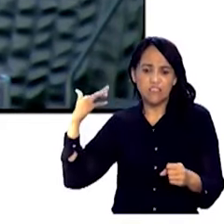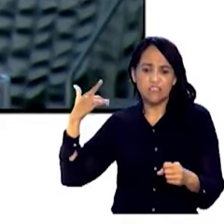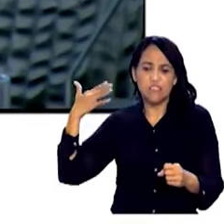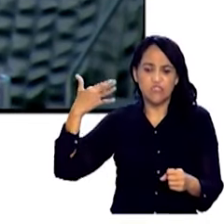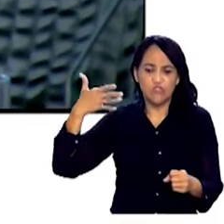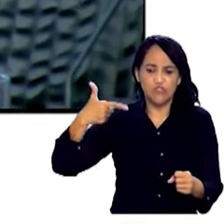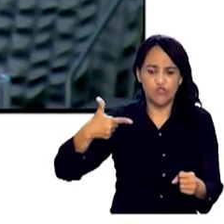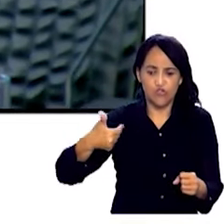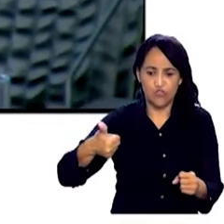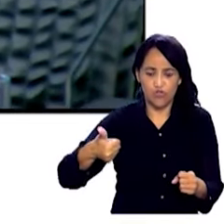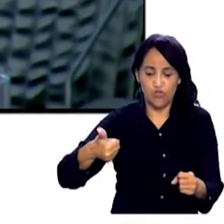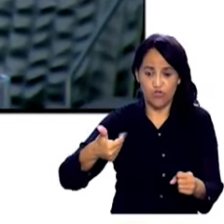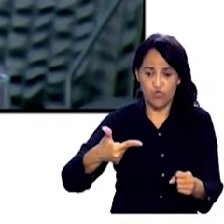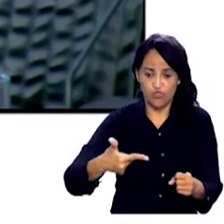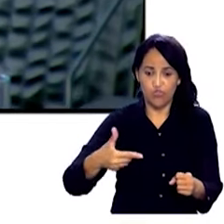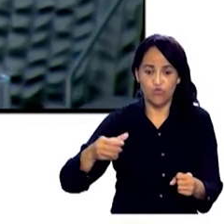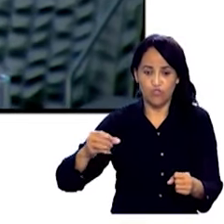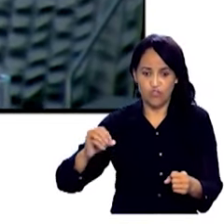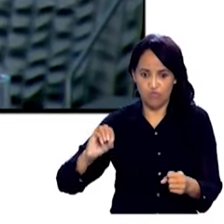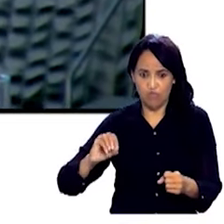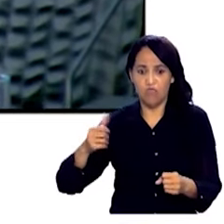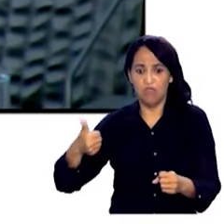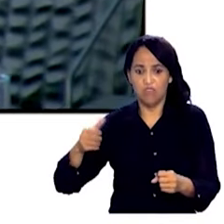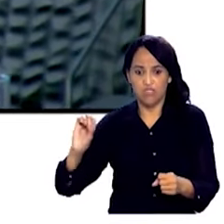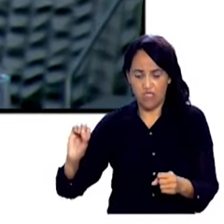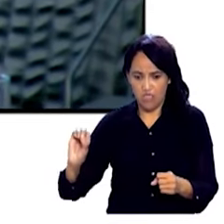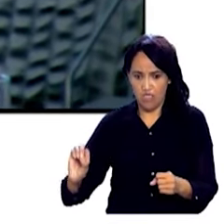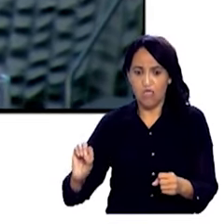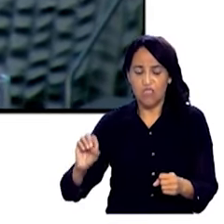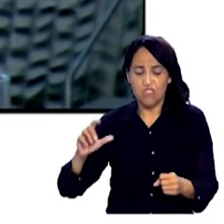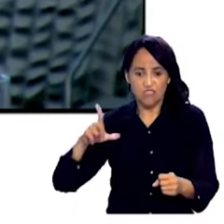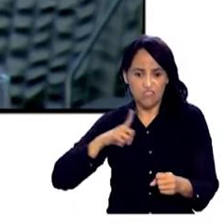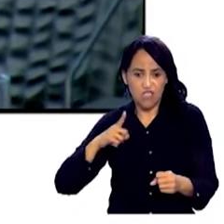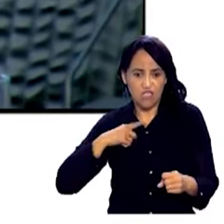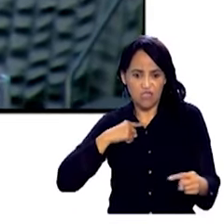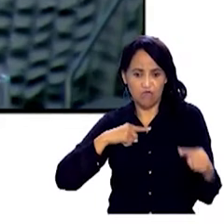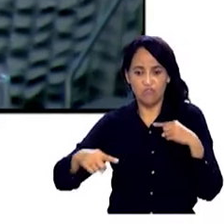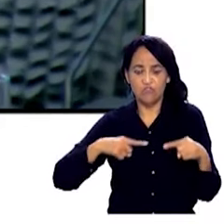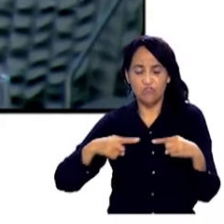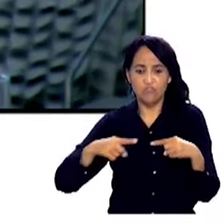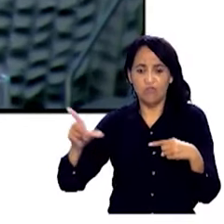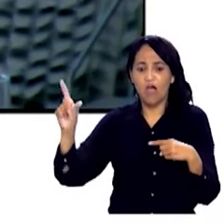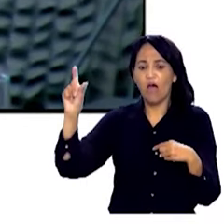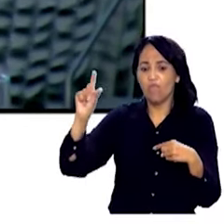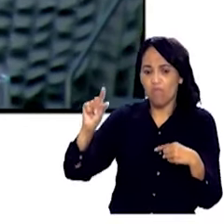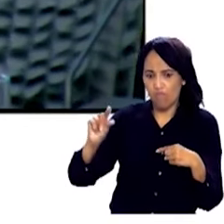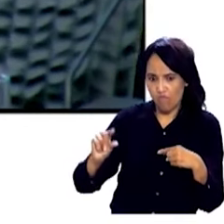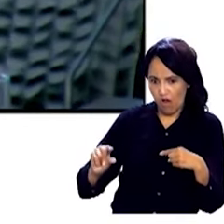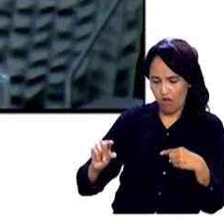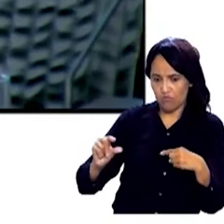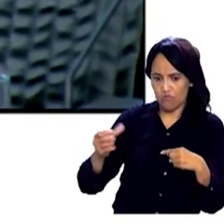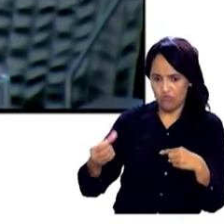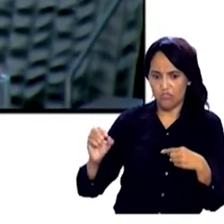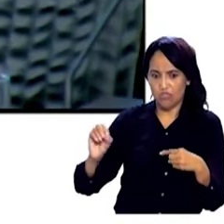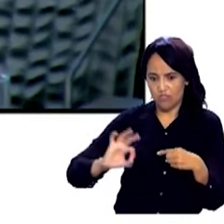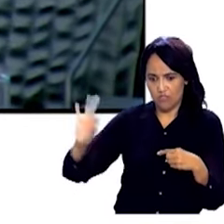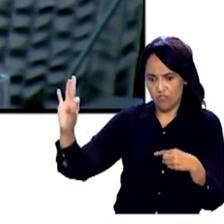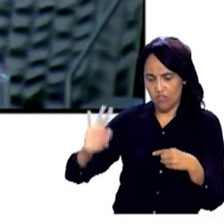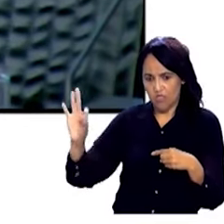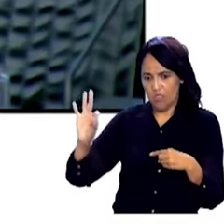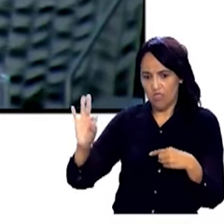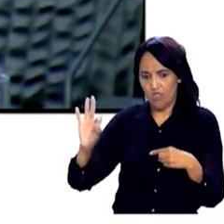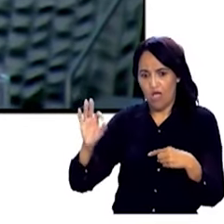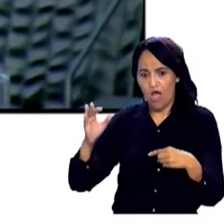ra consistently 60% 2021 the cour rating to a